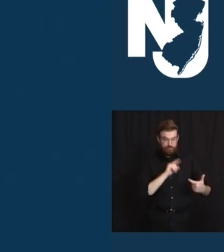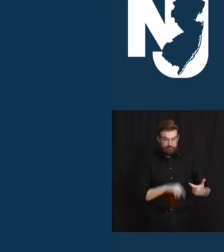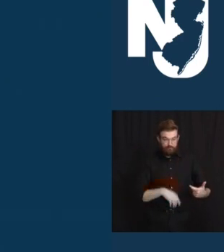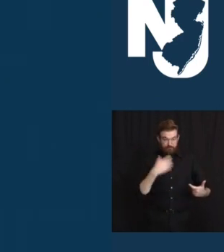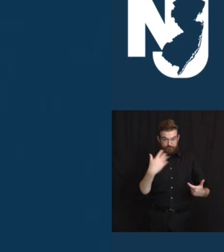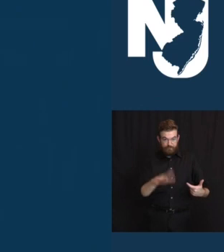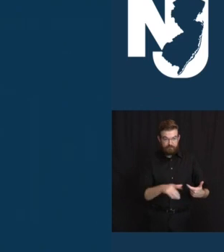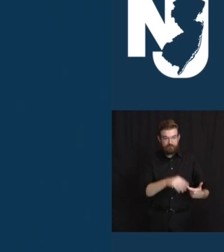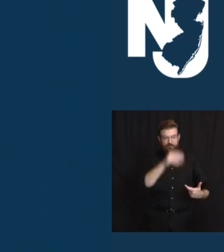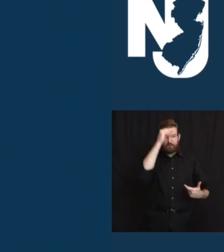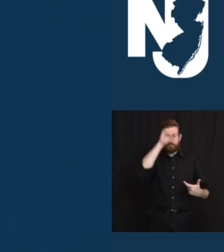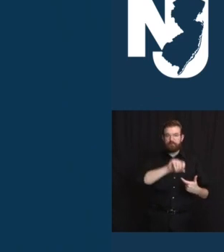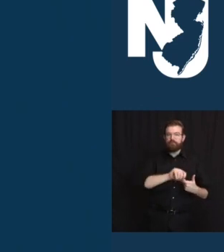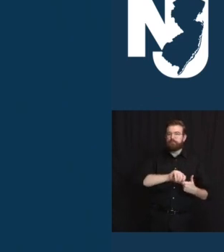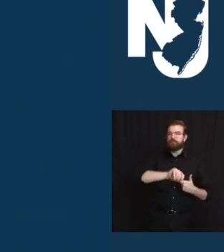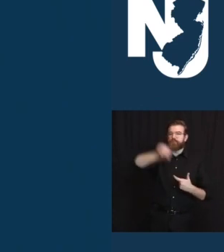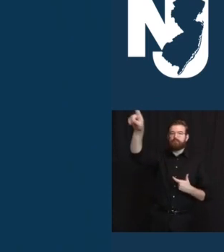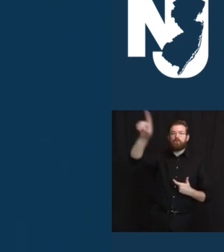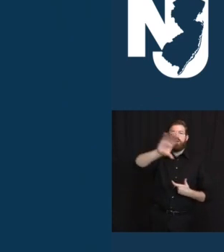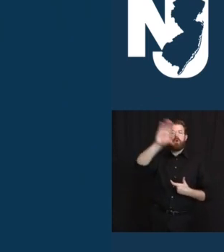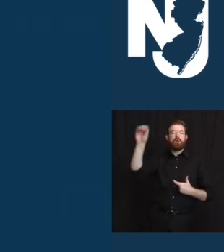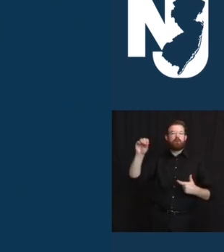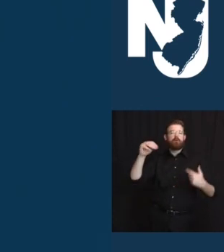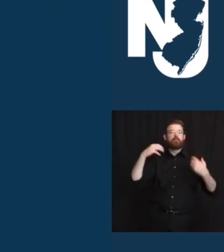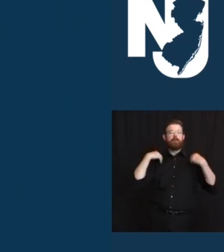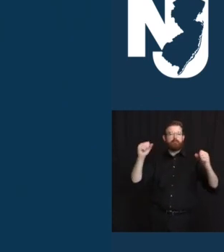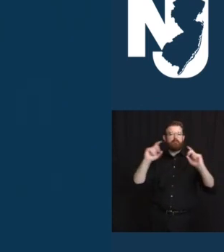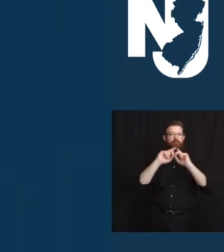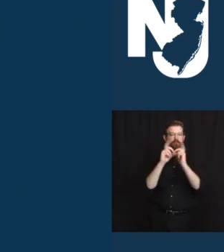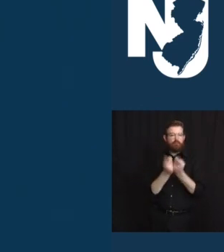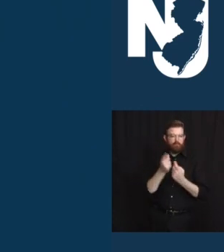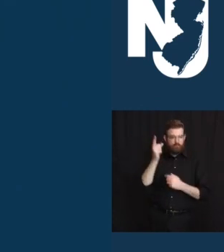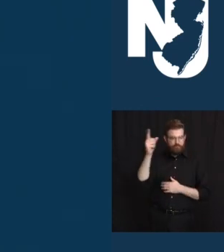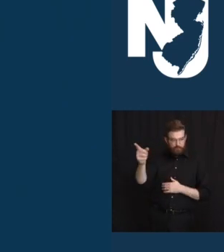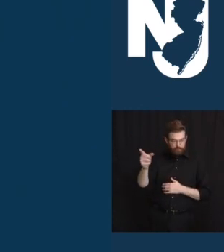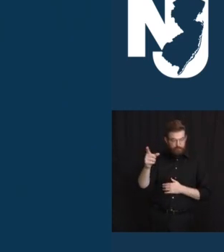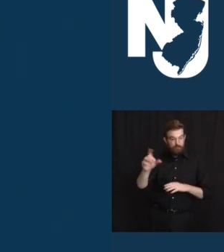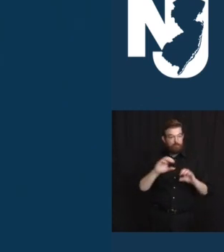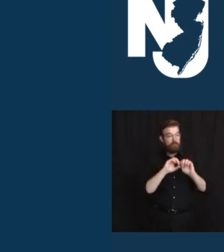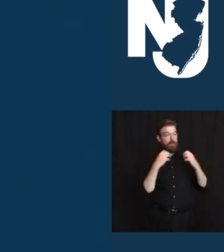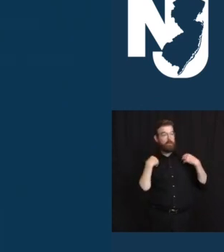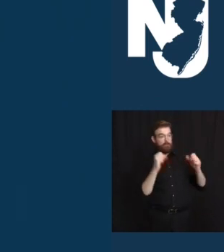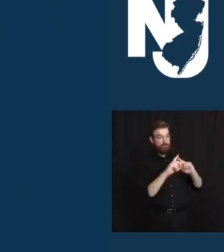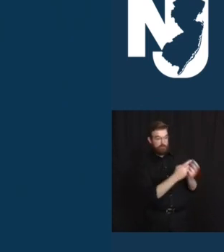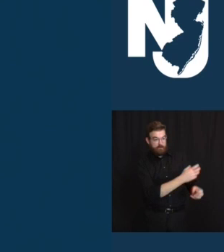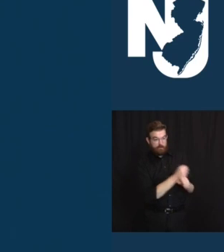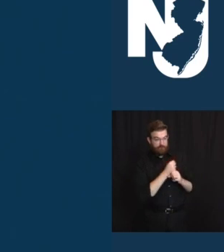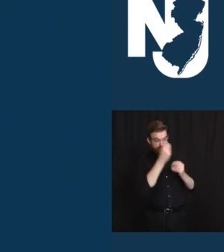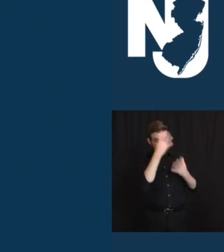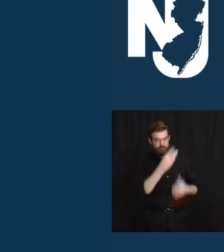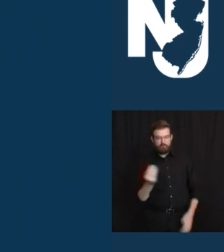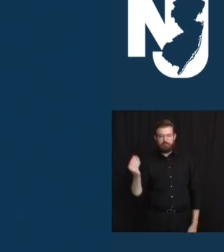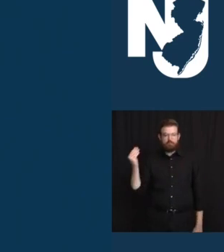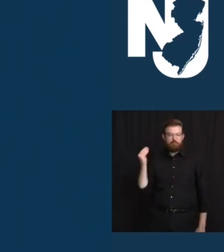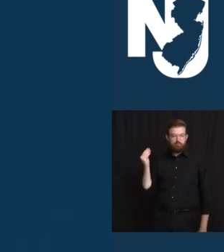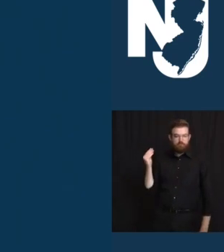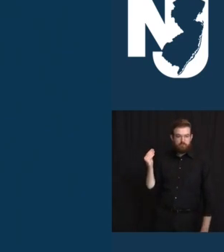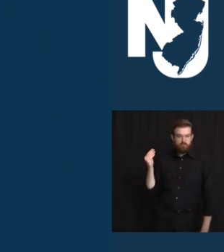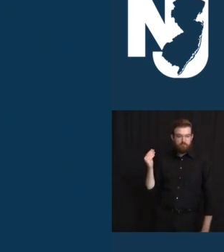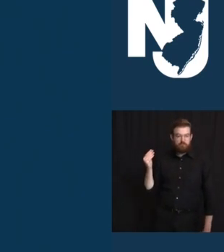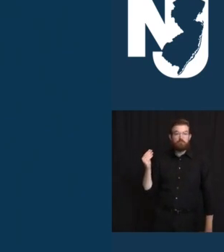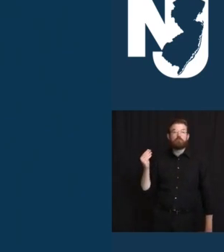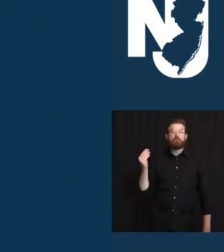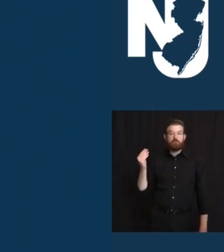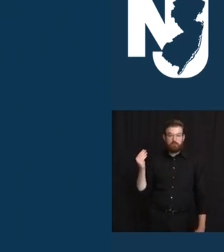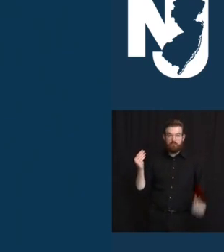to the county health departments. Once the health department receives the traveler's info, we are asking them to call the traveler